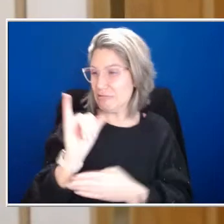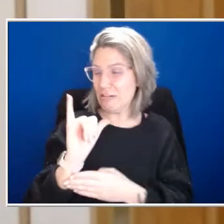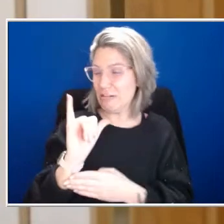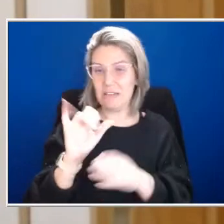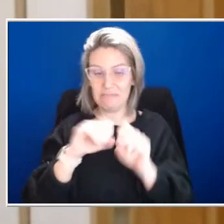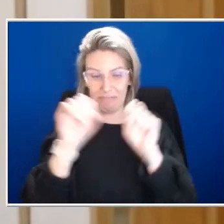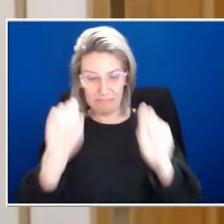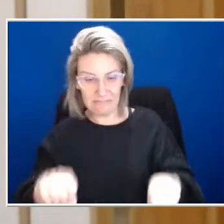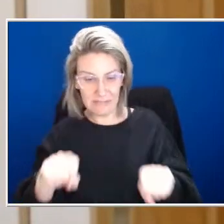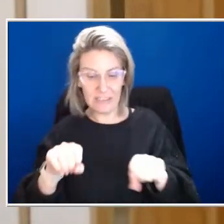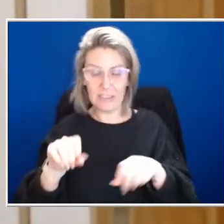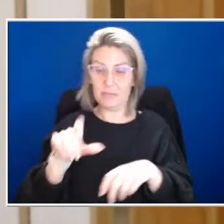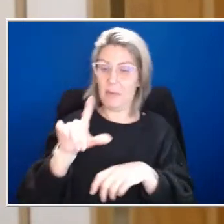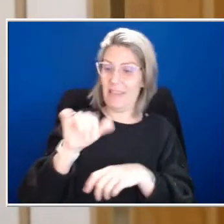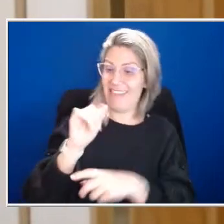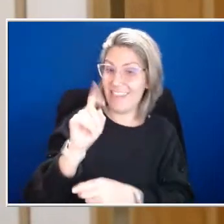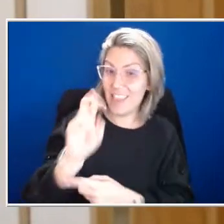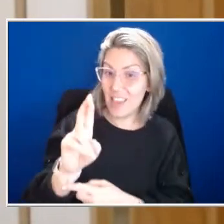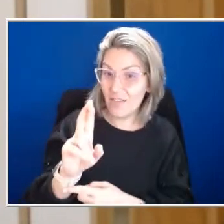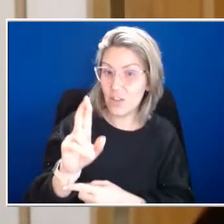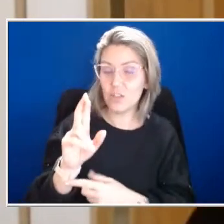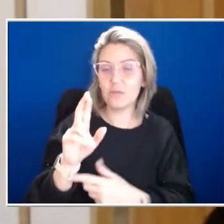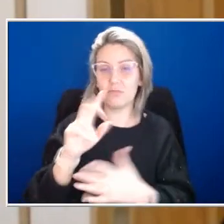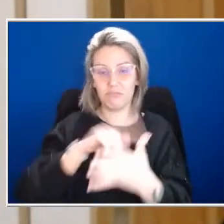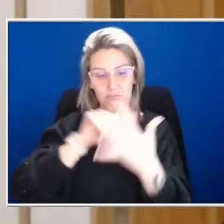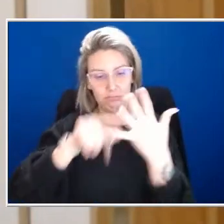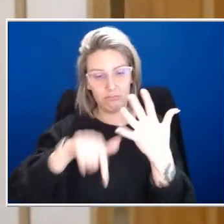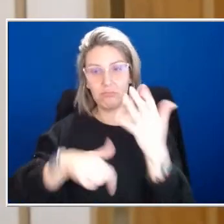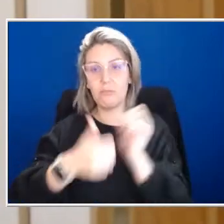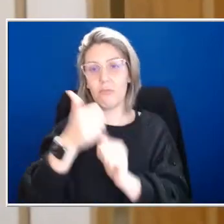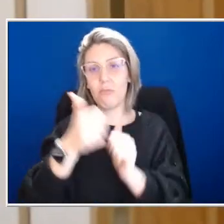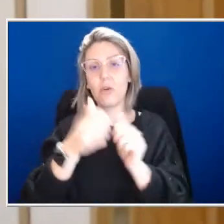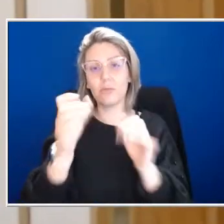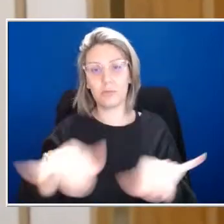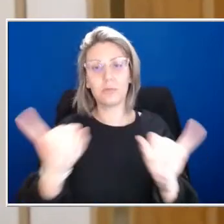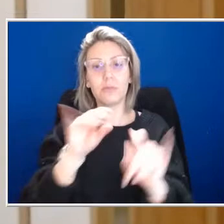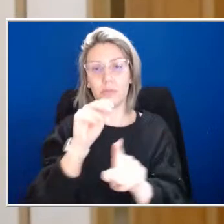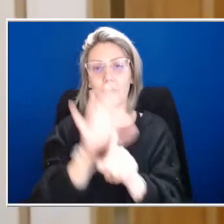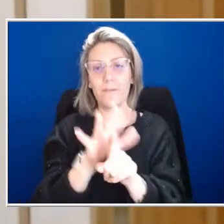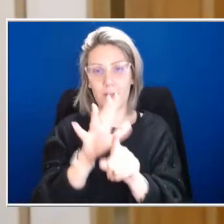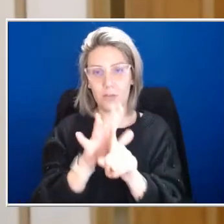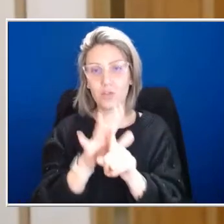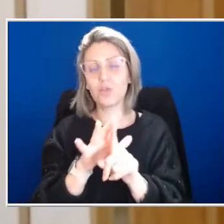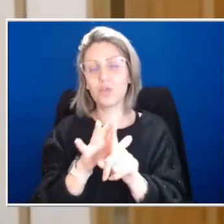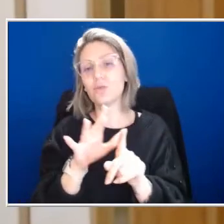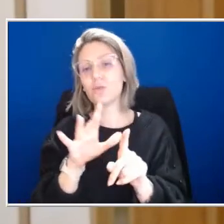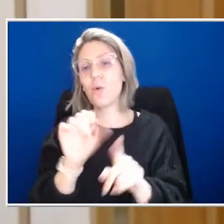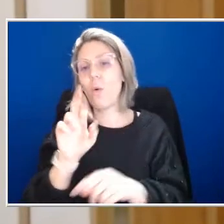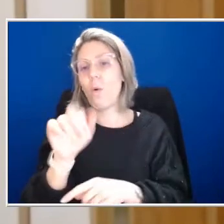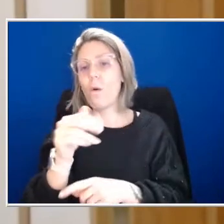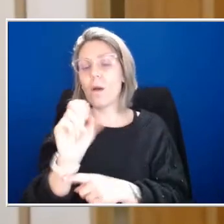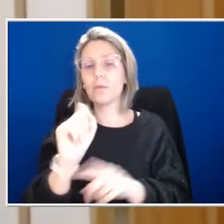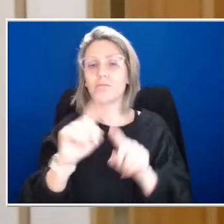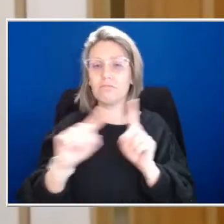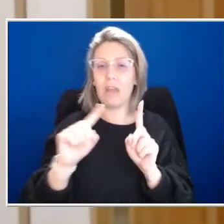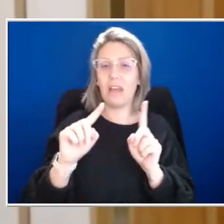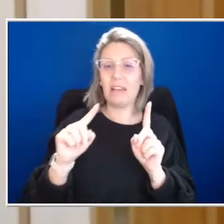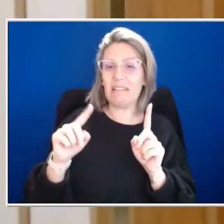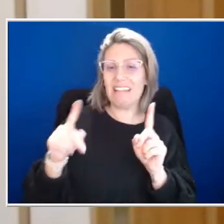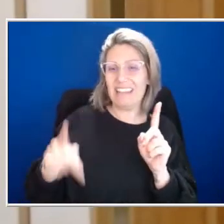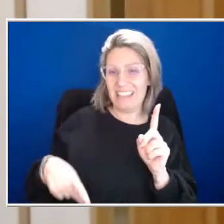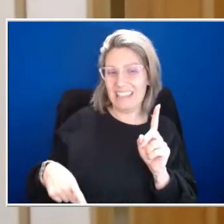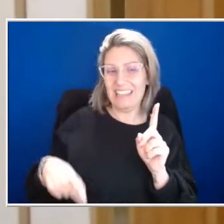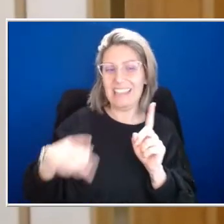liver occasionally. These are the most commonly affected organs, but kidneys and digestive system being the most